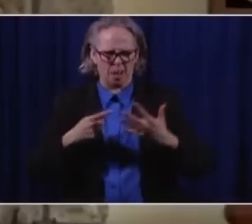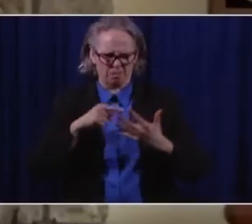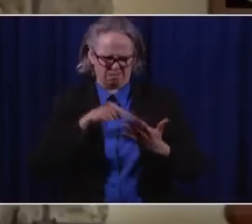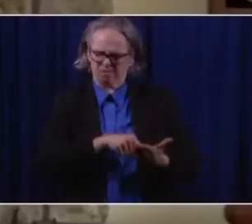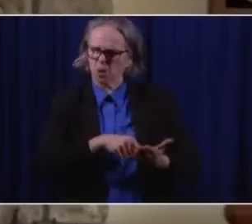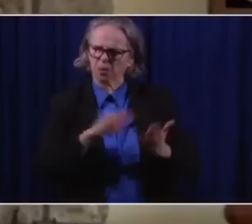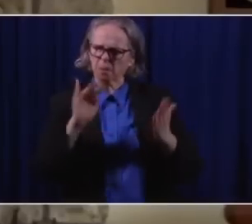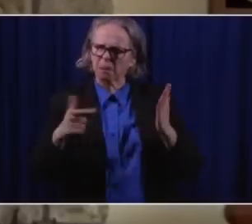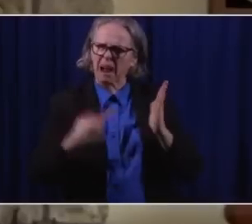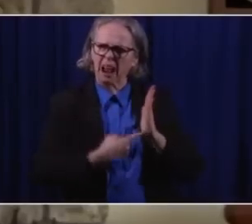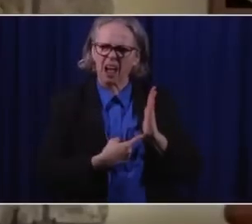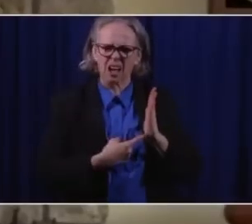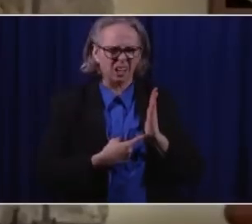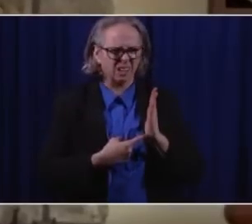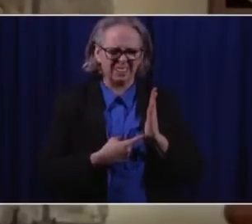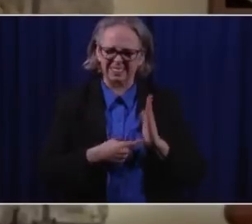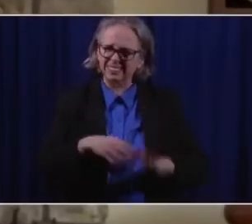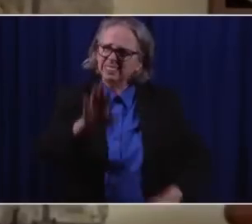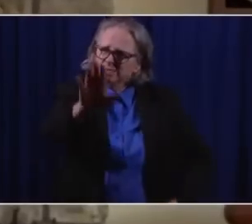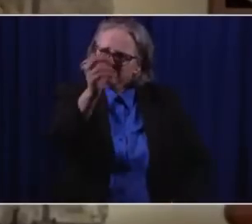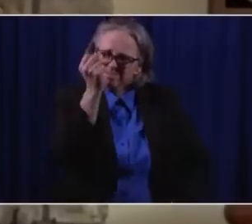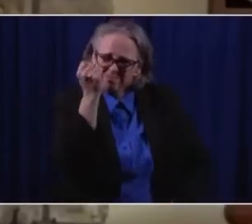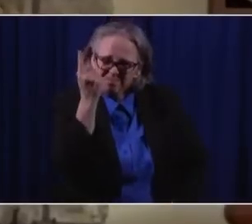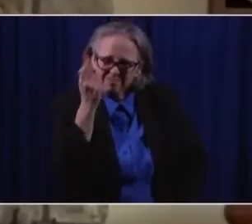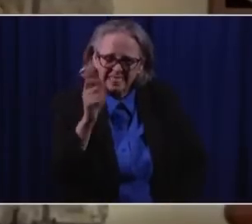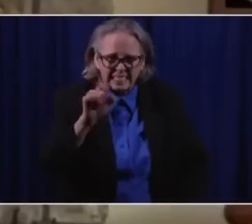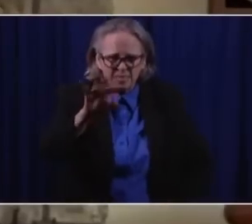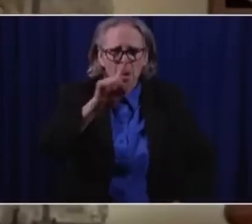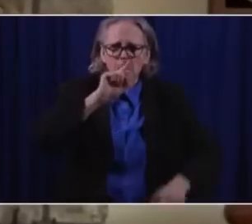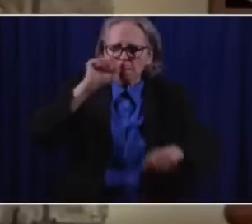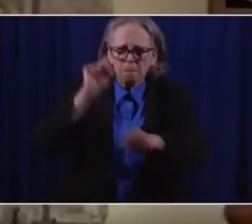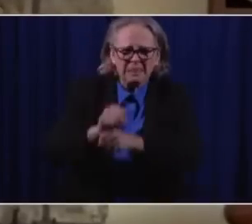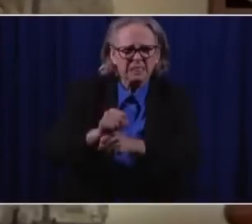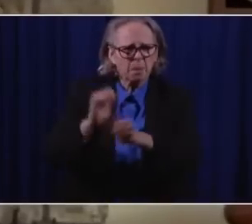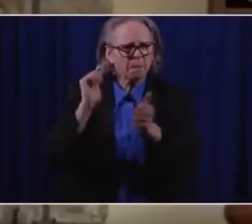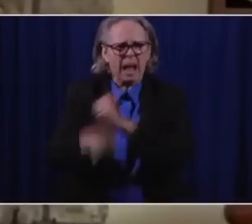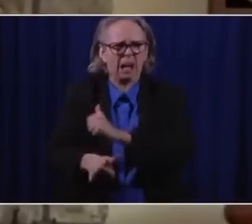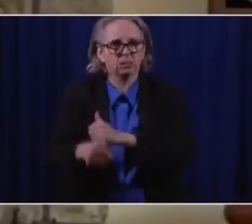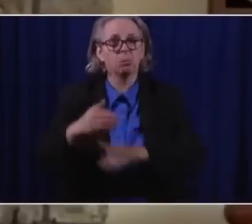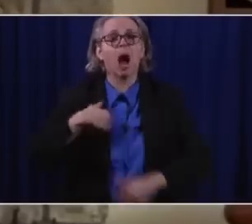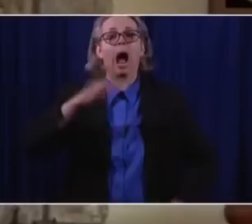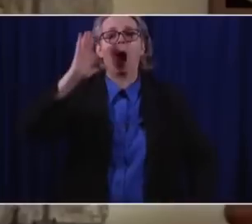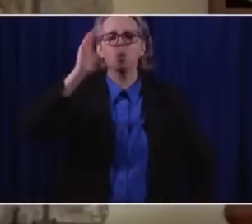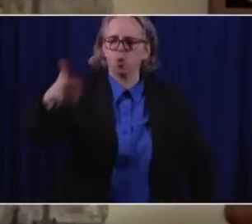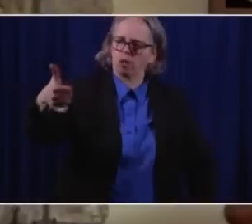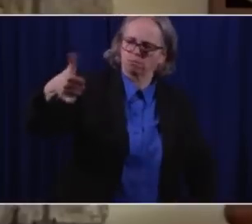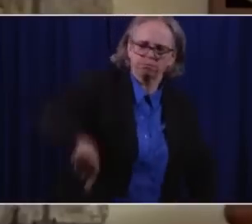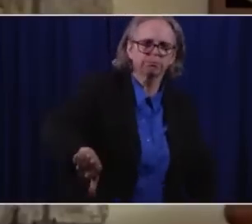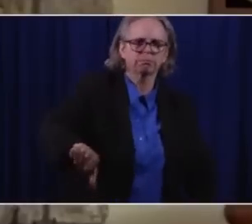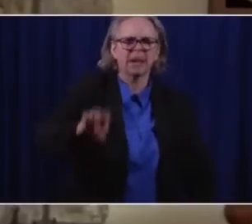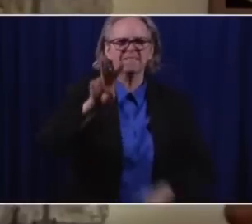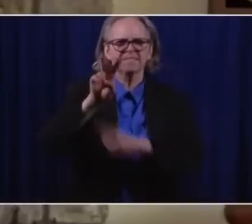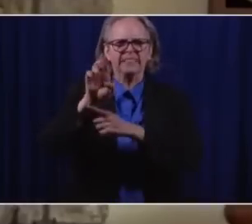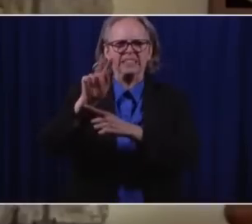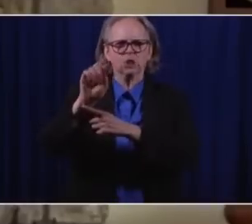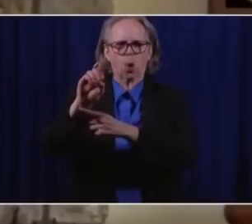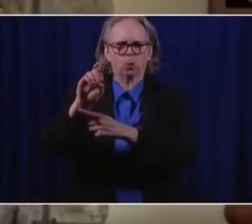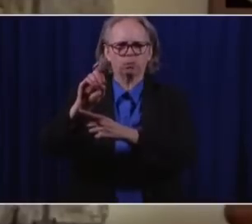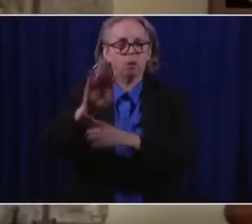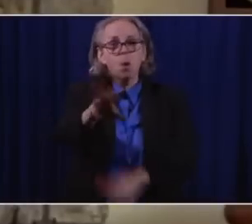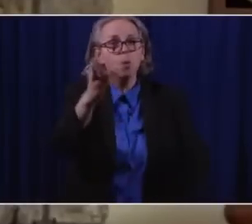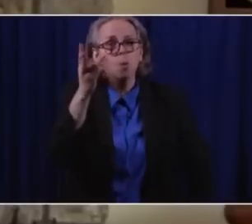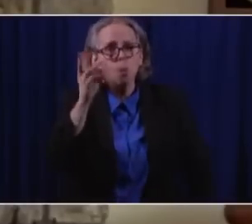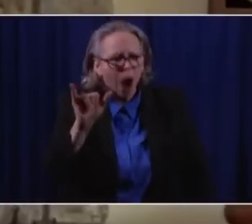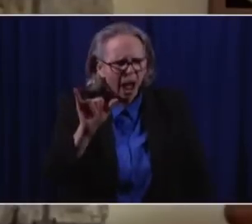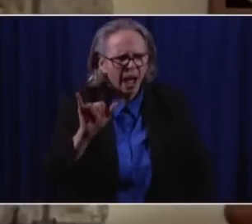by chance it would pass, I would veto the bill because I would have a moral obligation to